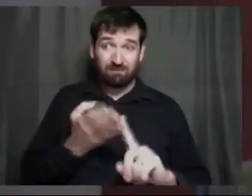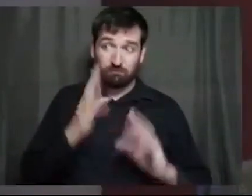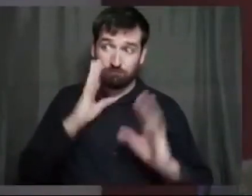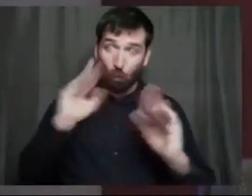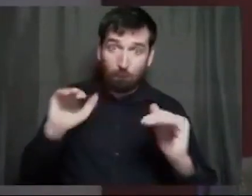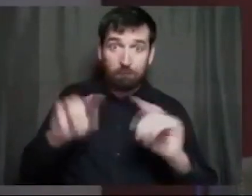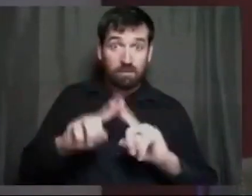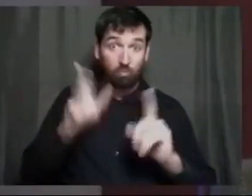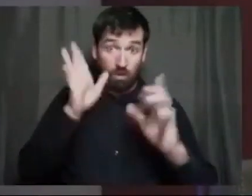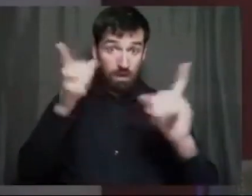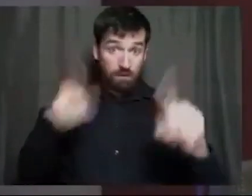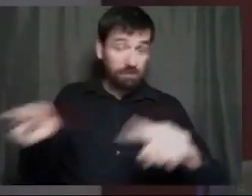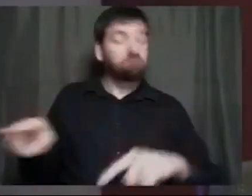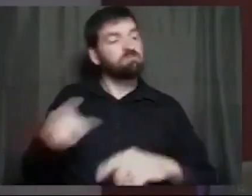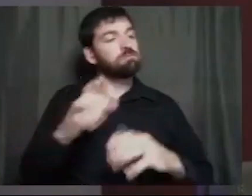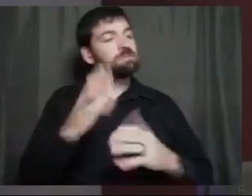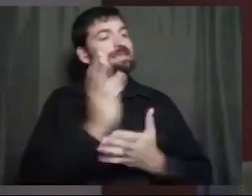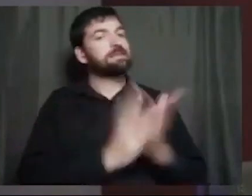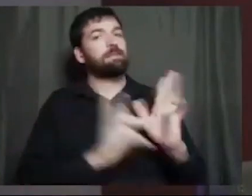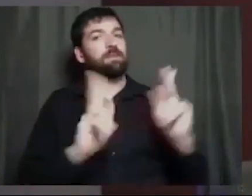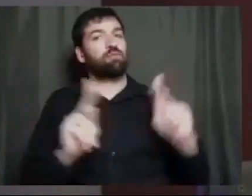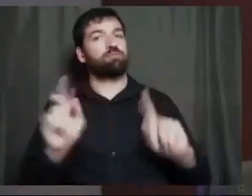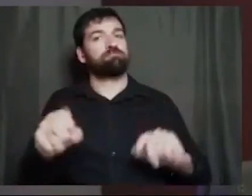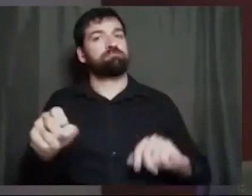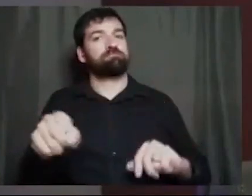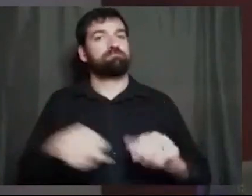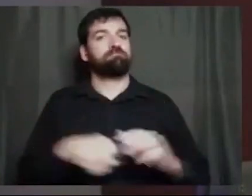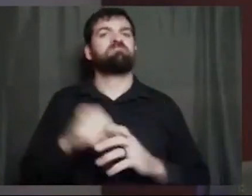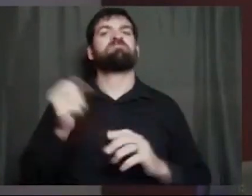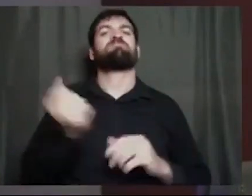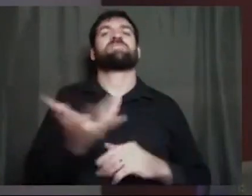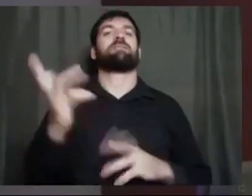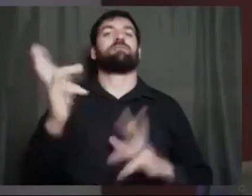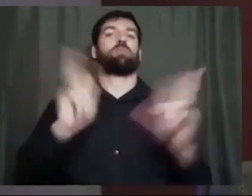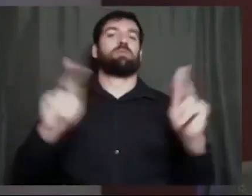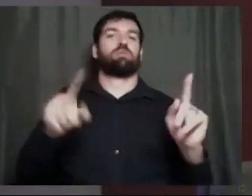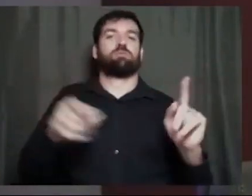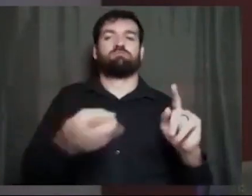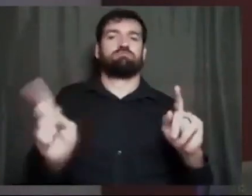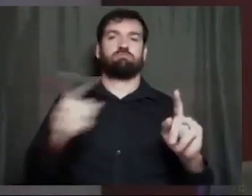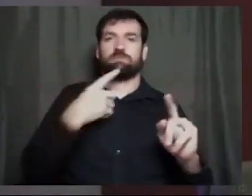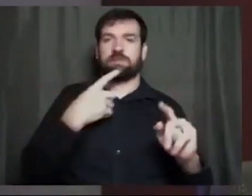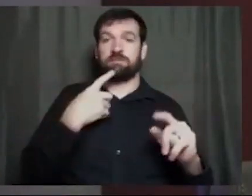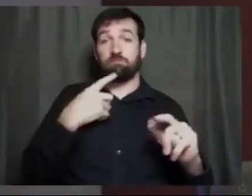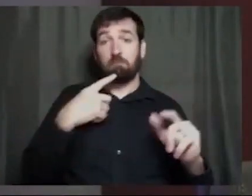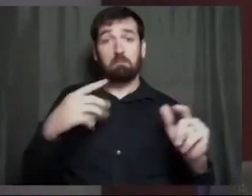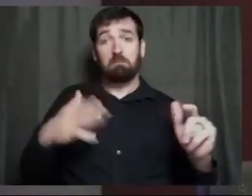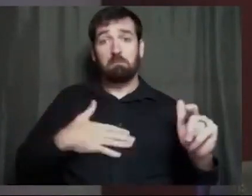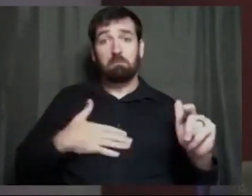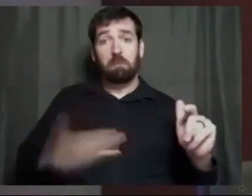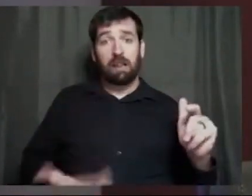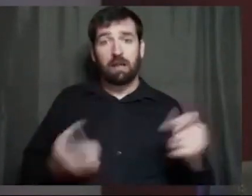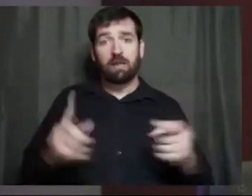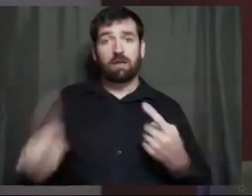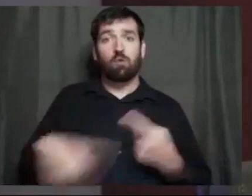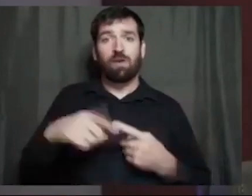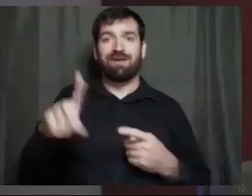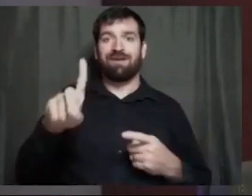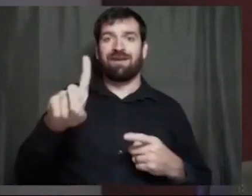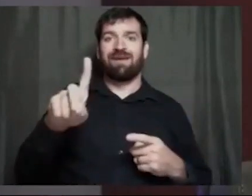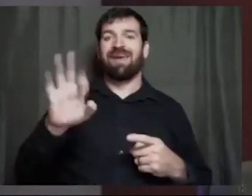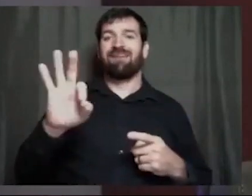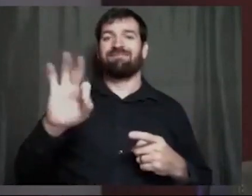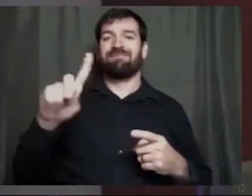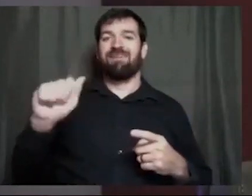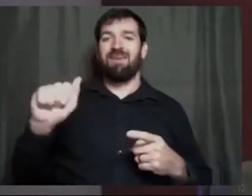help some people get off the fence. I've heard from a number of people who said that they're very willing to get the vaccine as soon as FDA approval comes through, and that's fantastic,